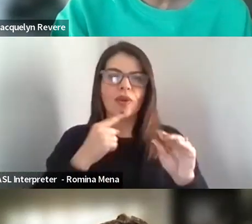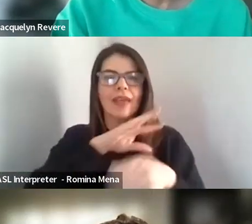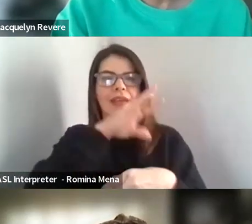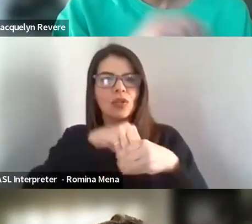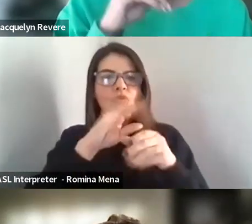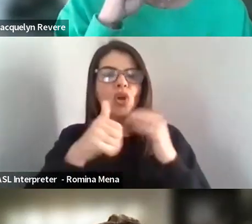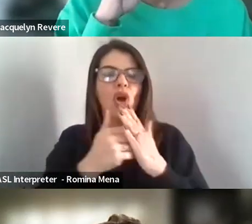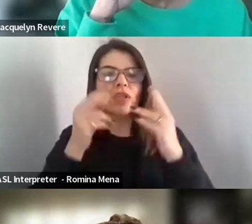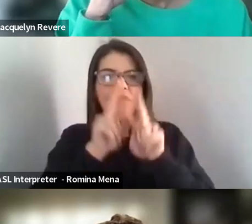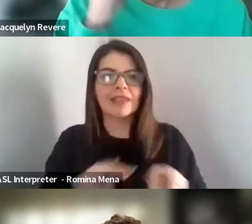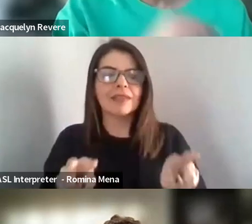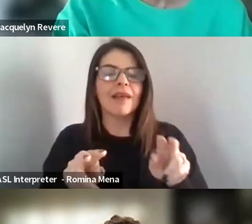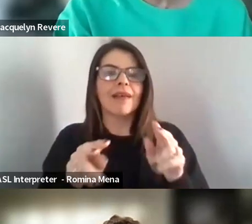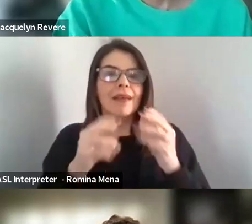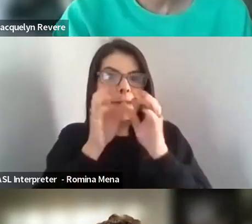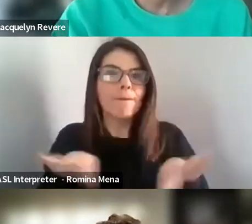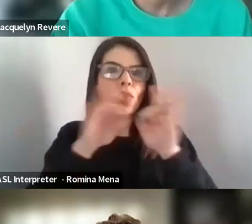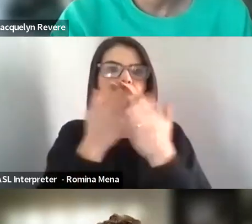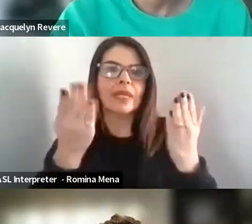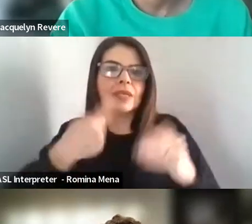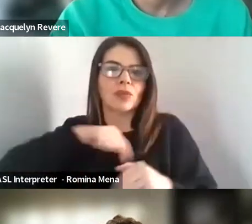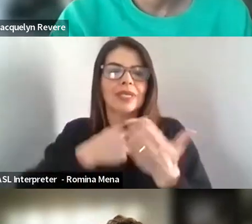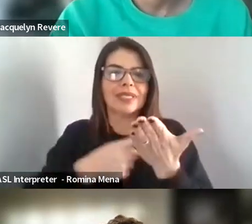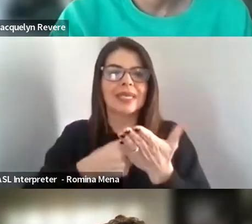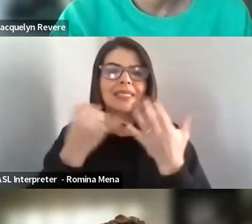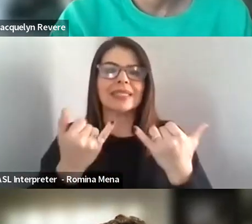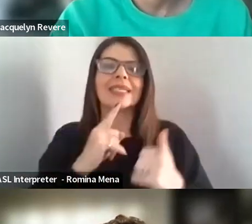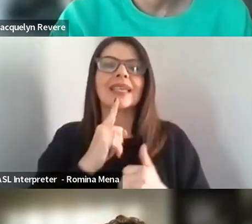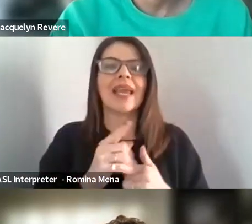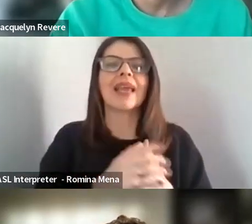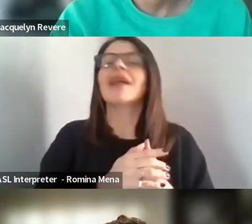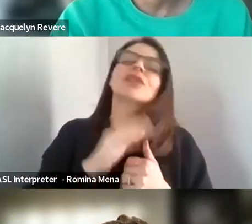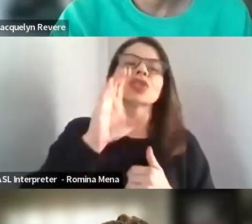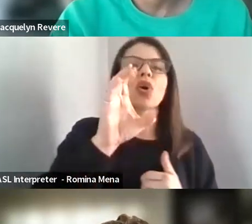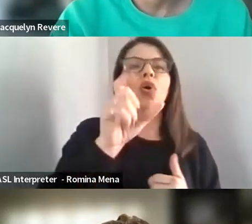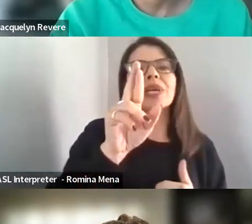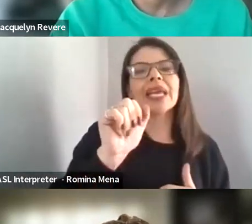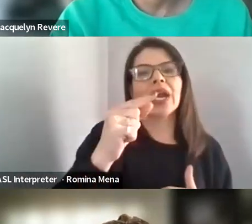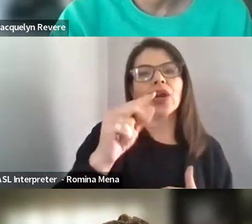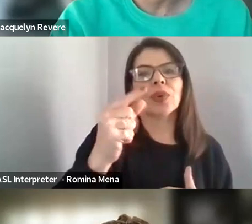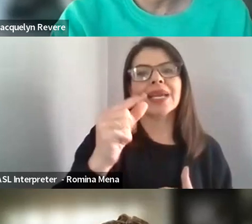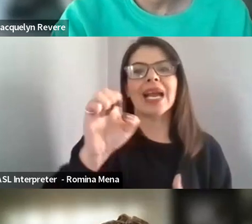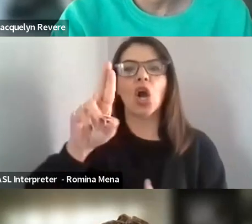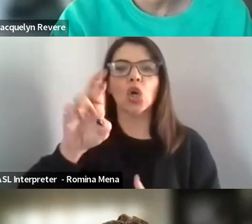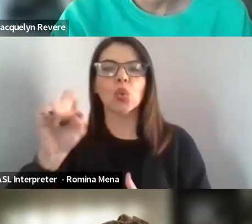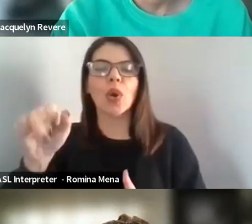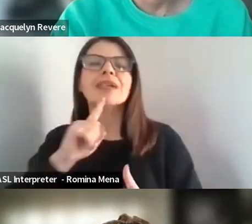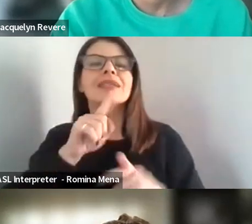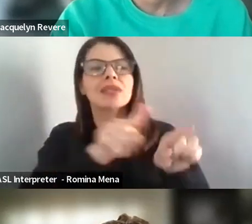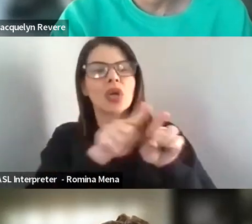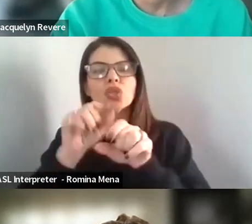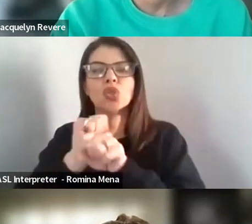values and experiences that we discussed today. So Caring Across is doing that in collaboration with the National Domestic Workers